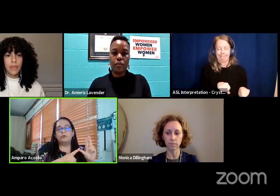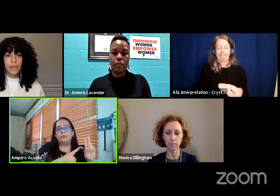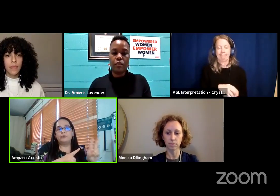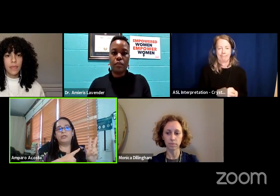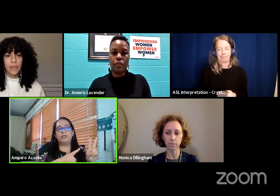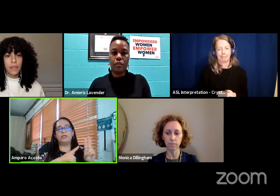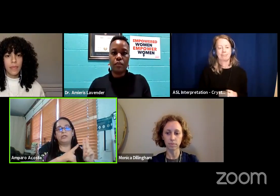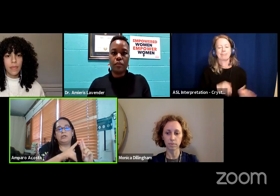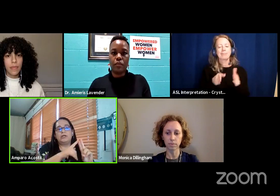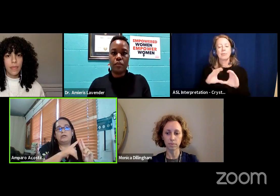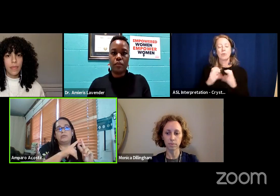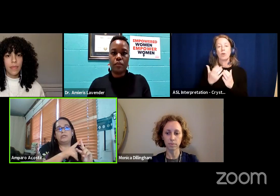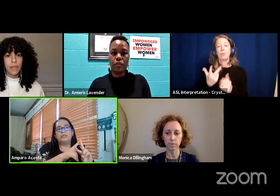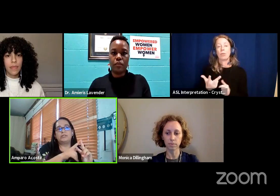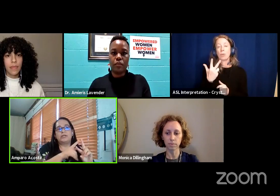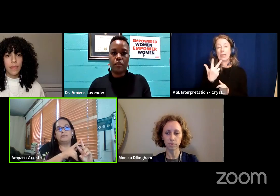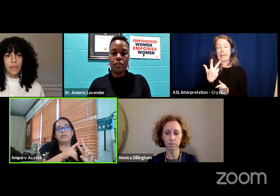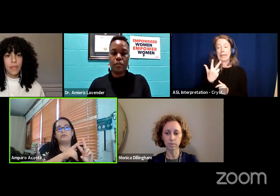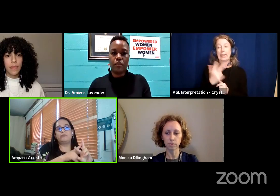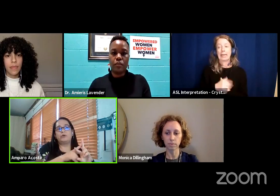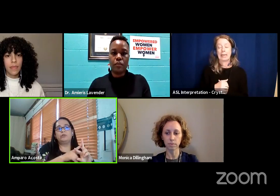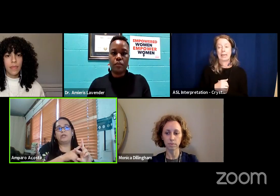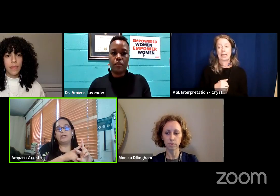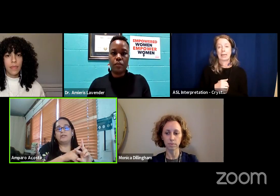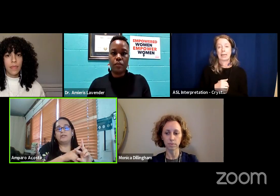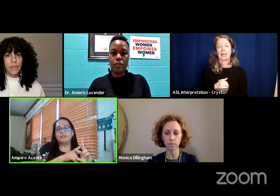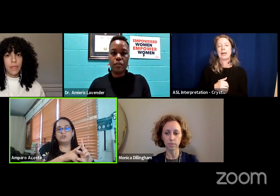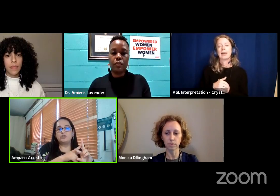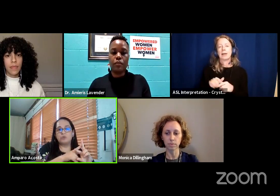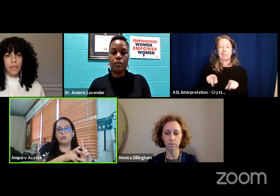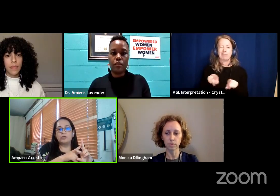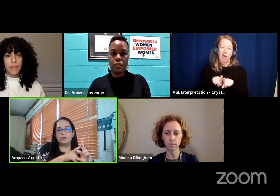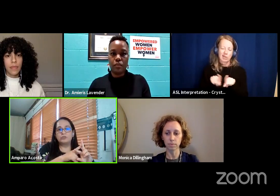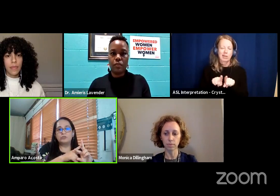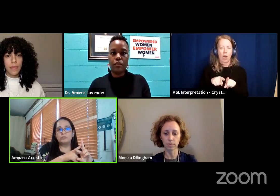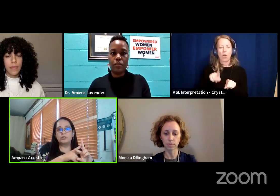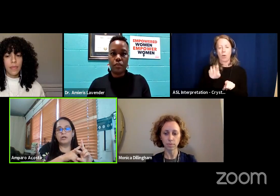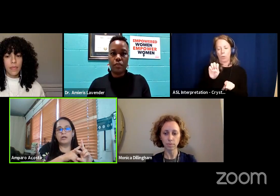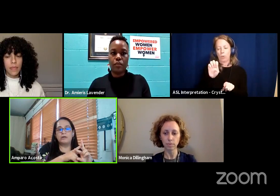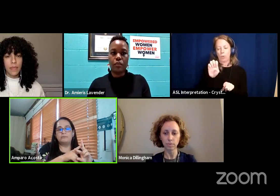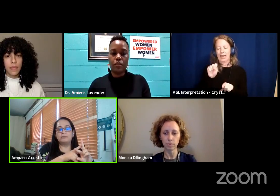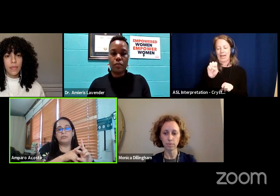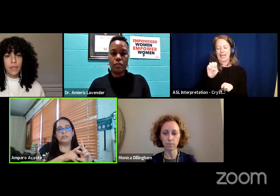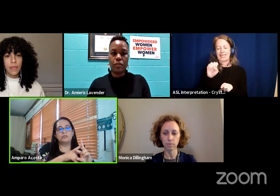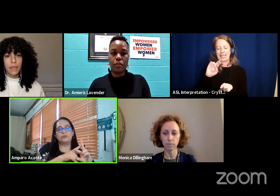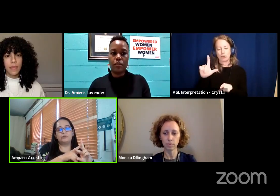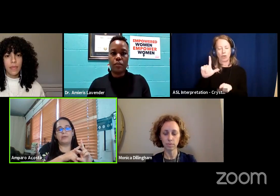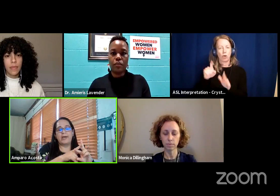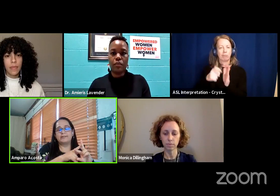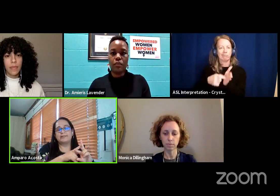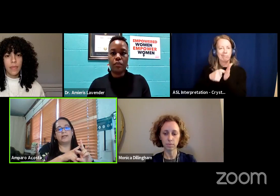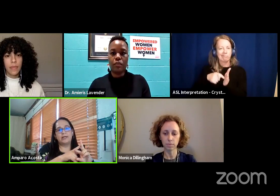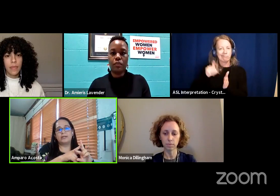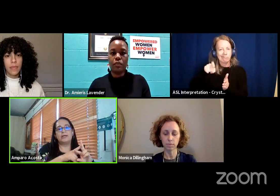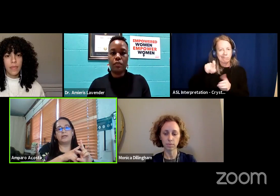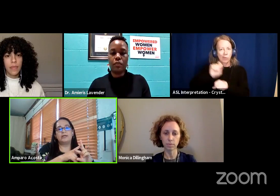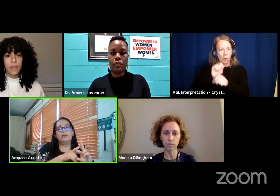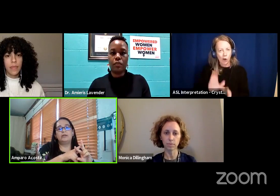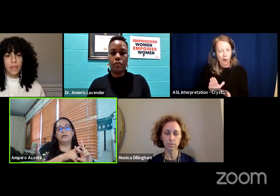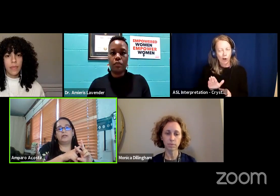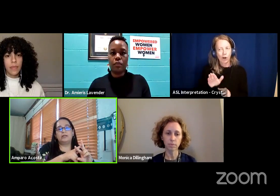Group 3 is going to be the frontline essential workers, this group has a